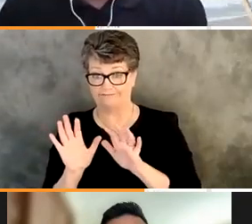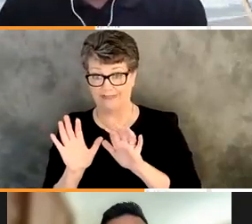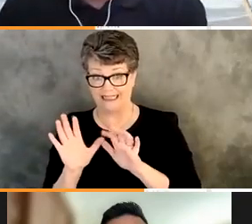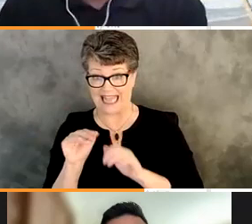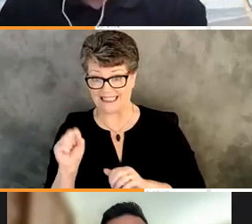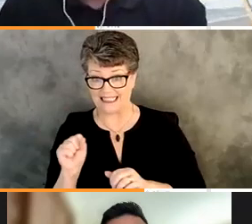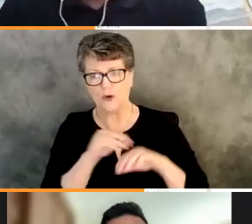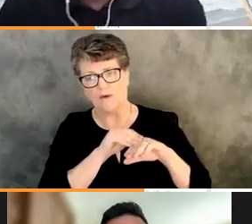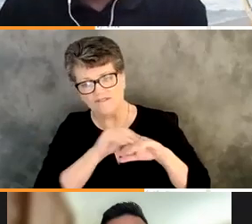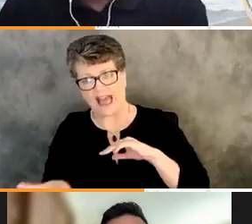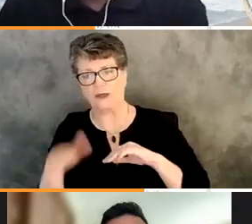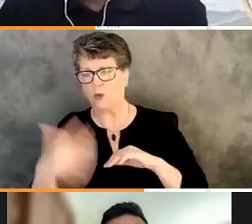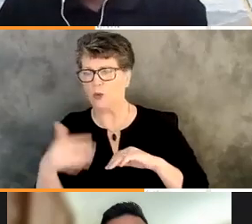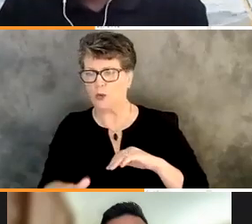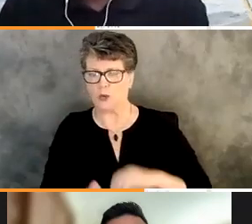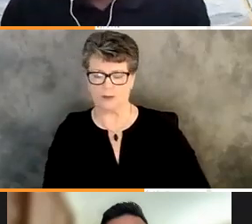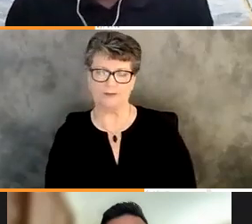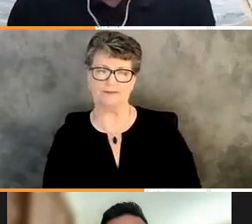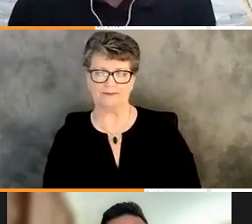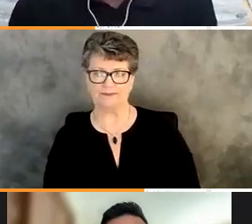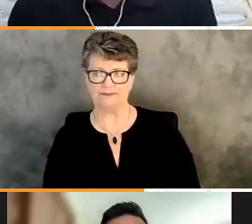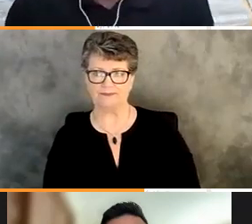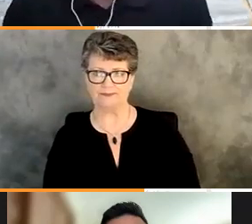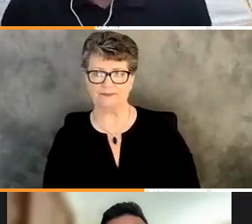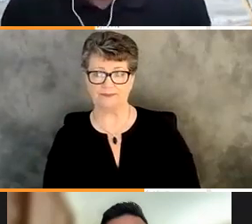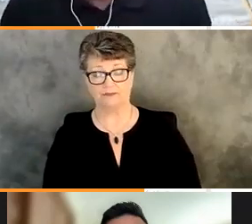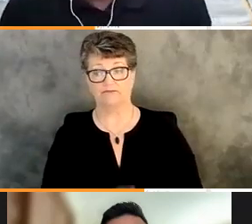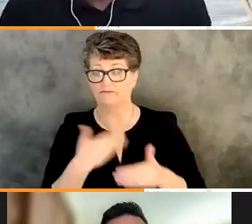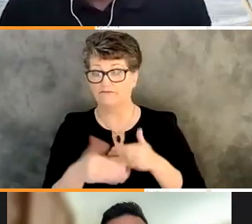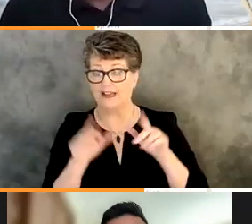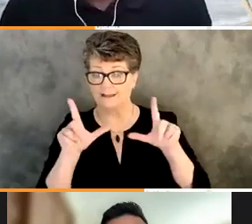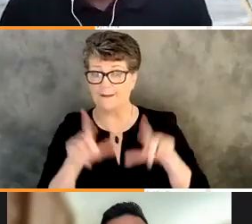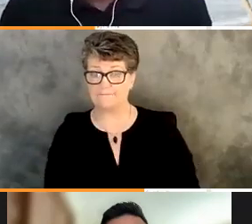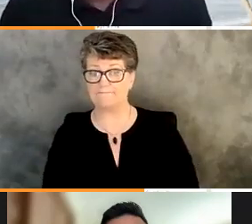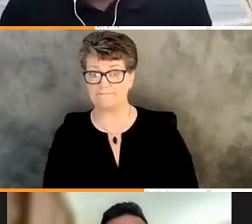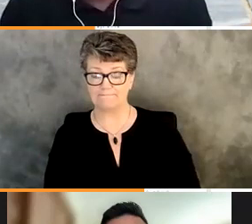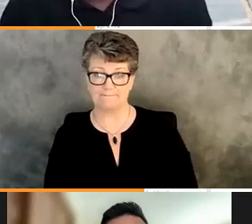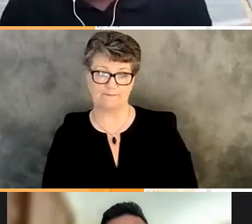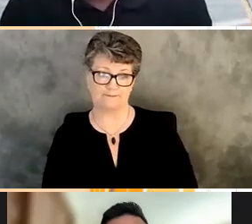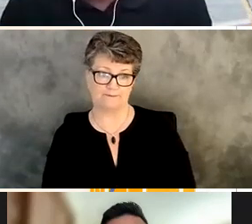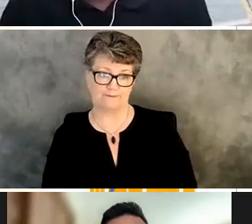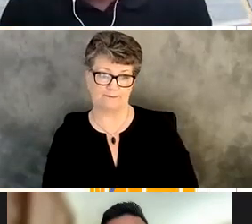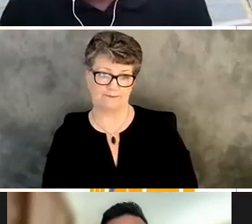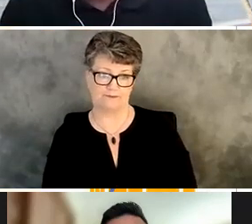minority cases very much so. Next slide, please.